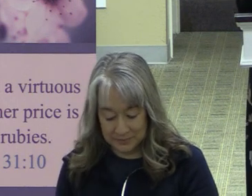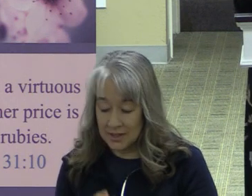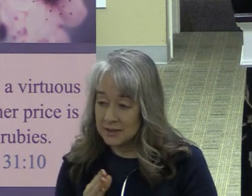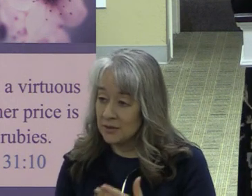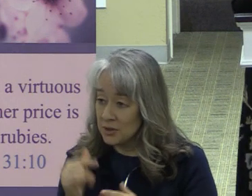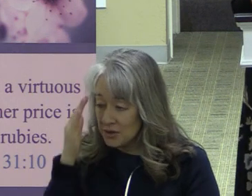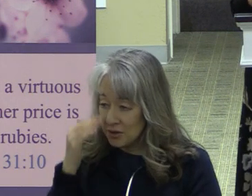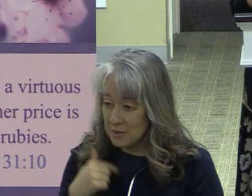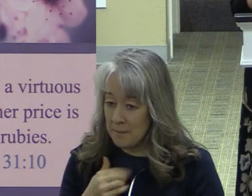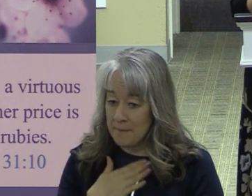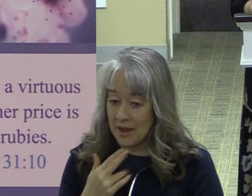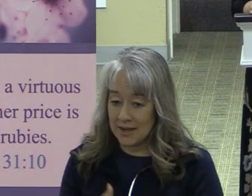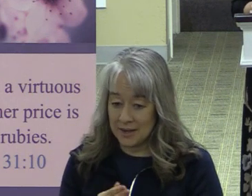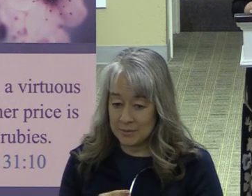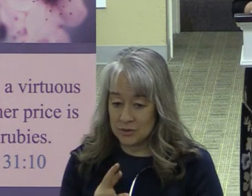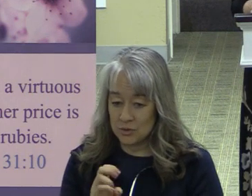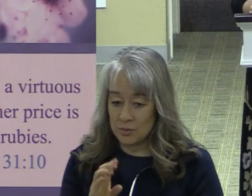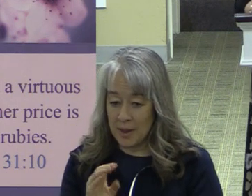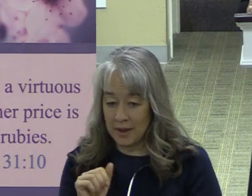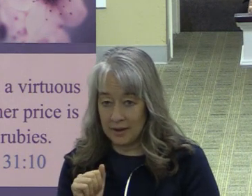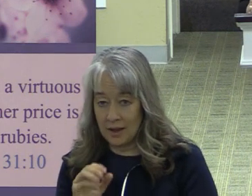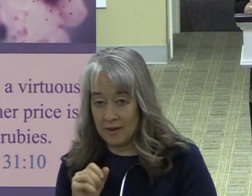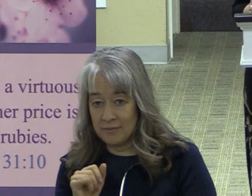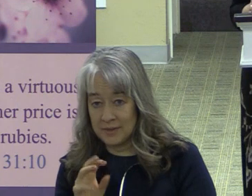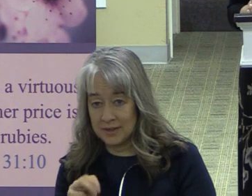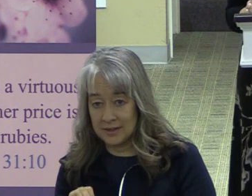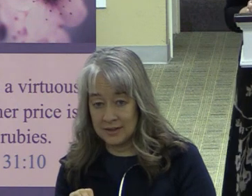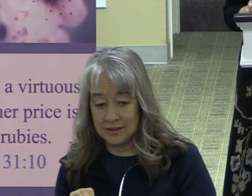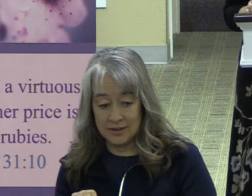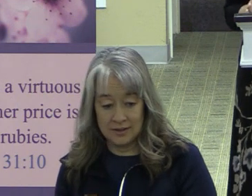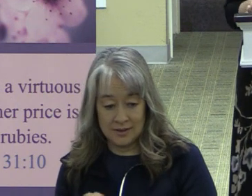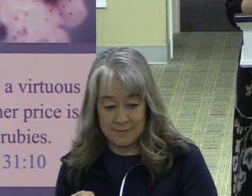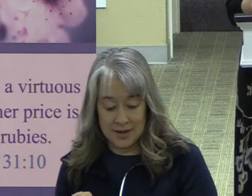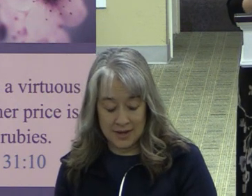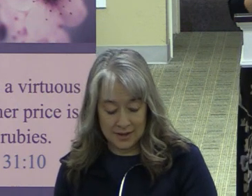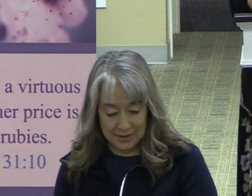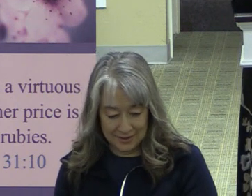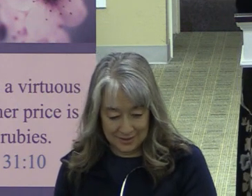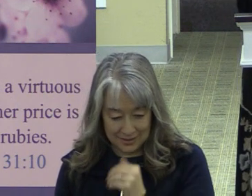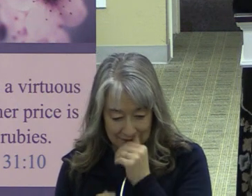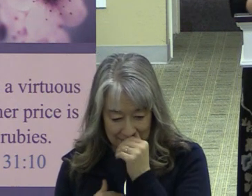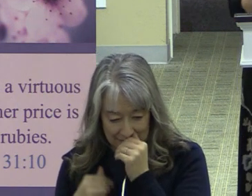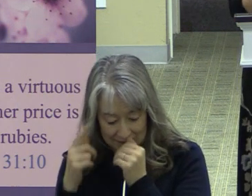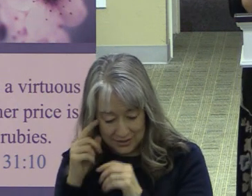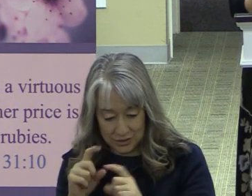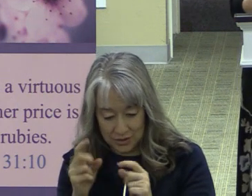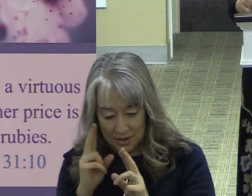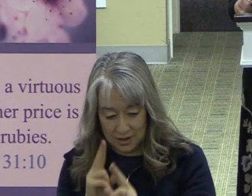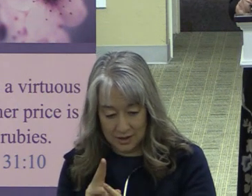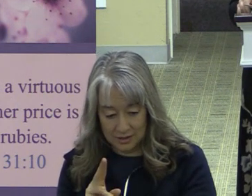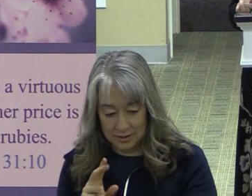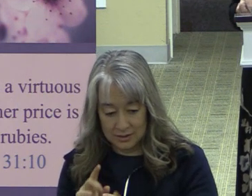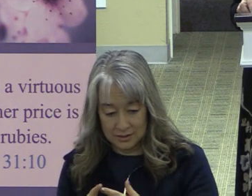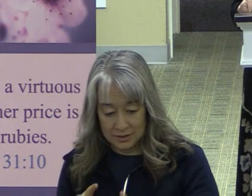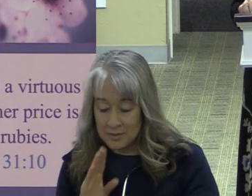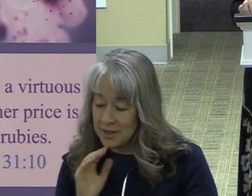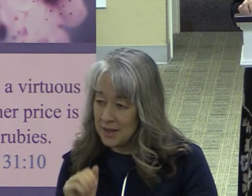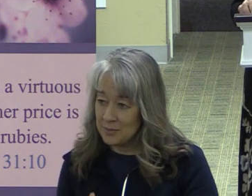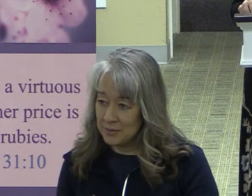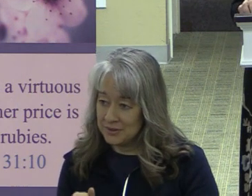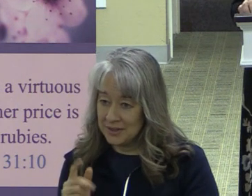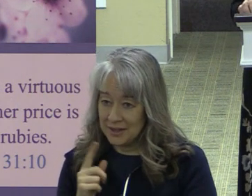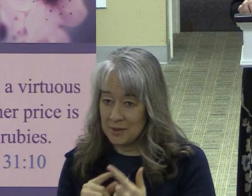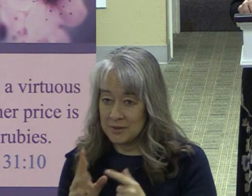some of you know me. My name's Rebecca Kaufman, and I think it's a great honor to be able